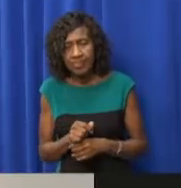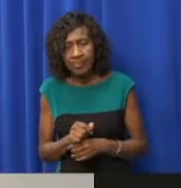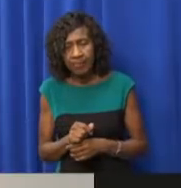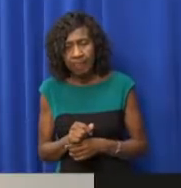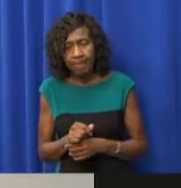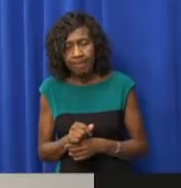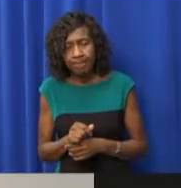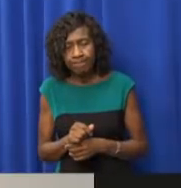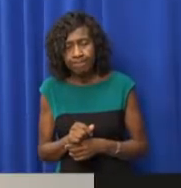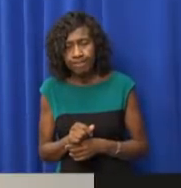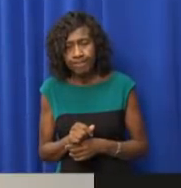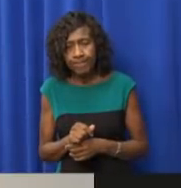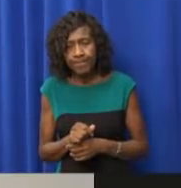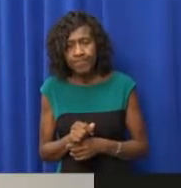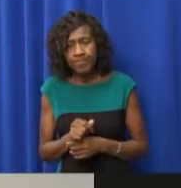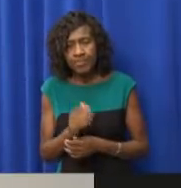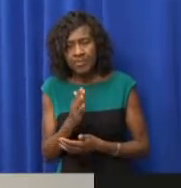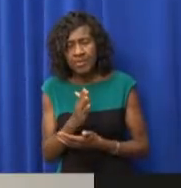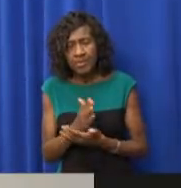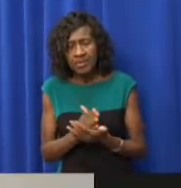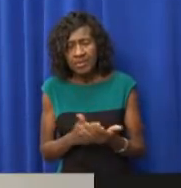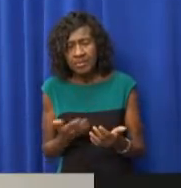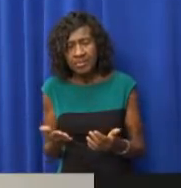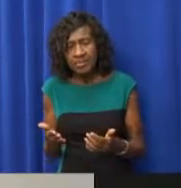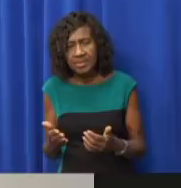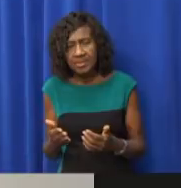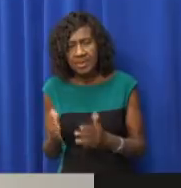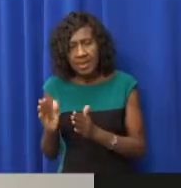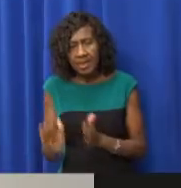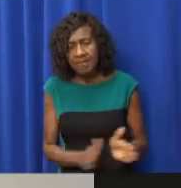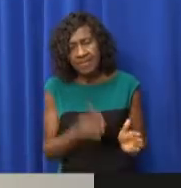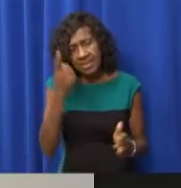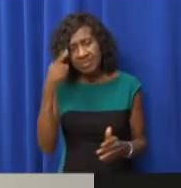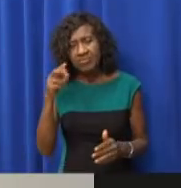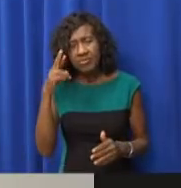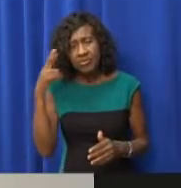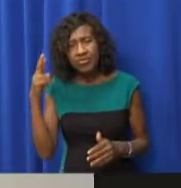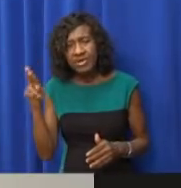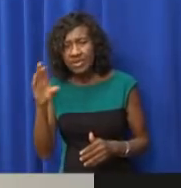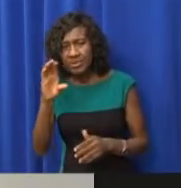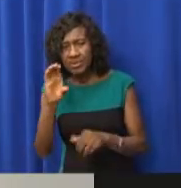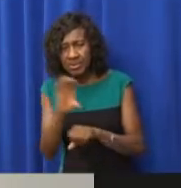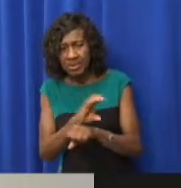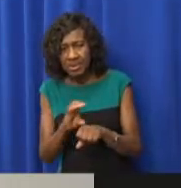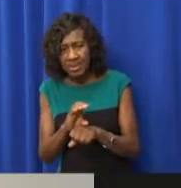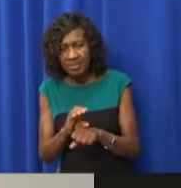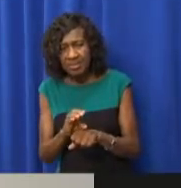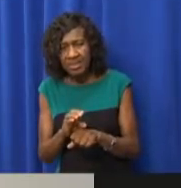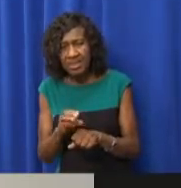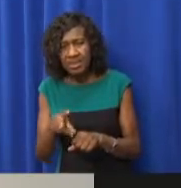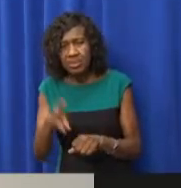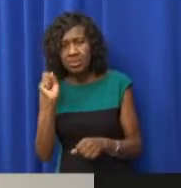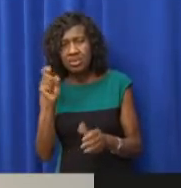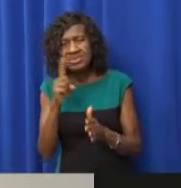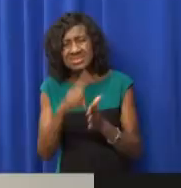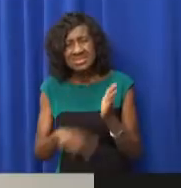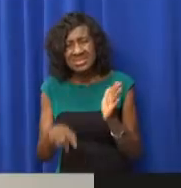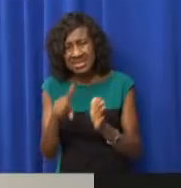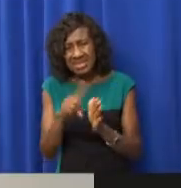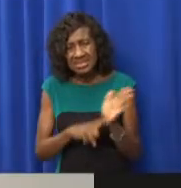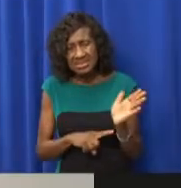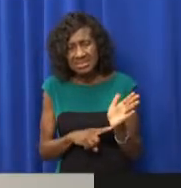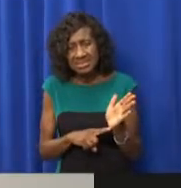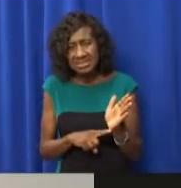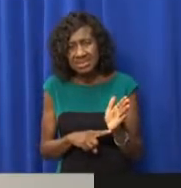was canceled, and we've gotten a lot of questions about if there's any plans to reschedule that, or if